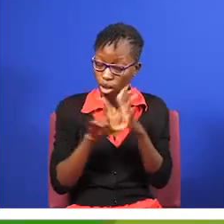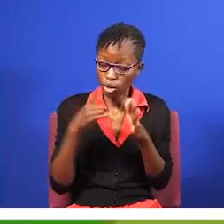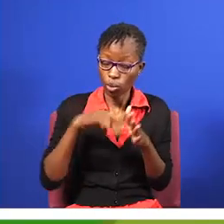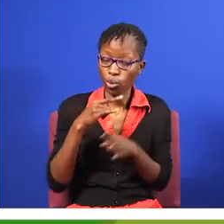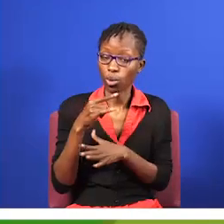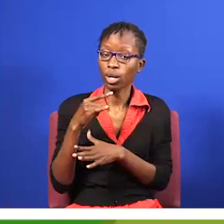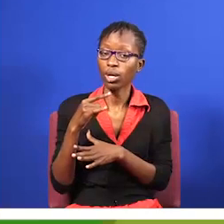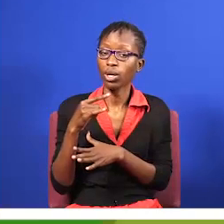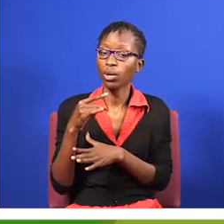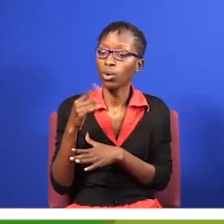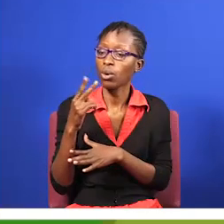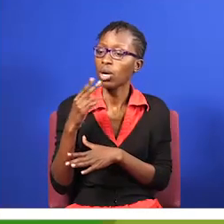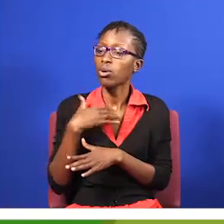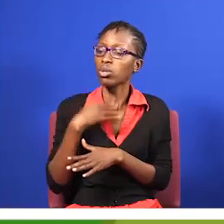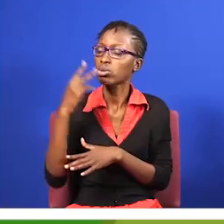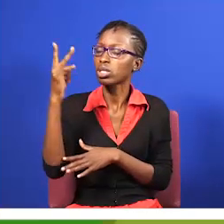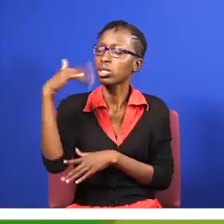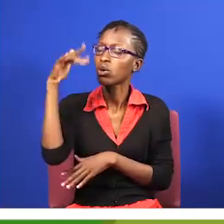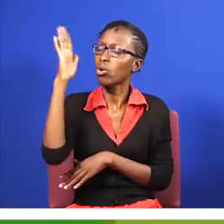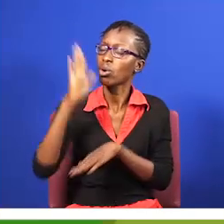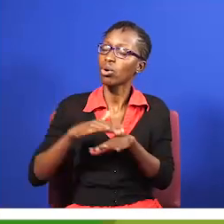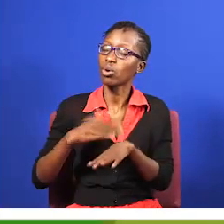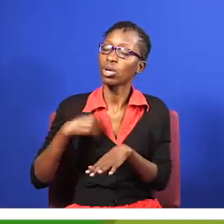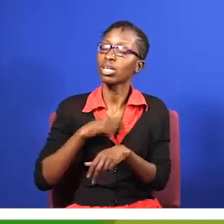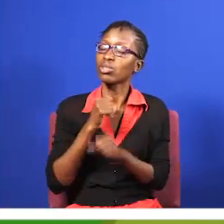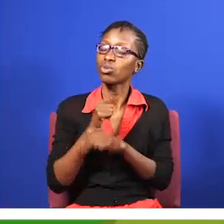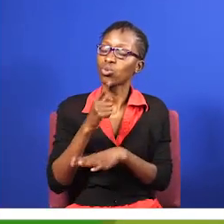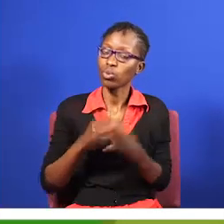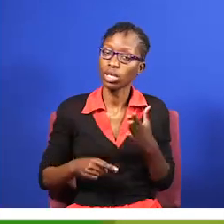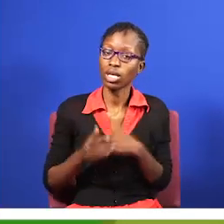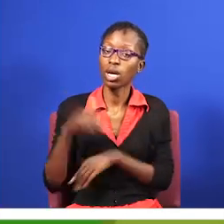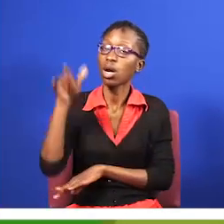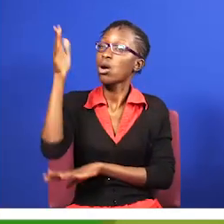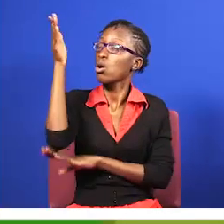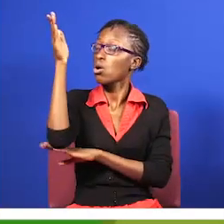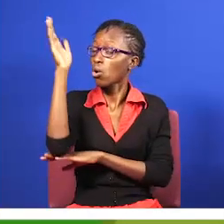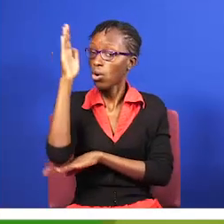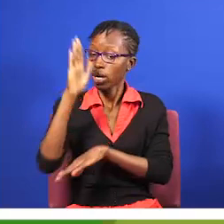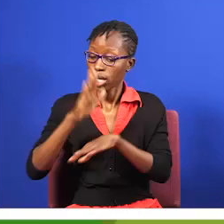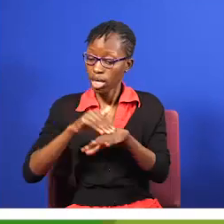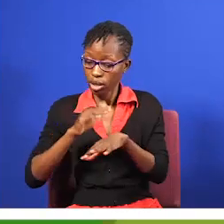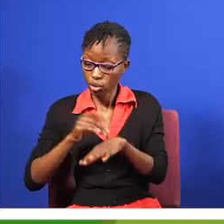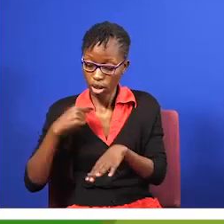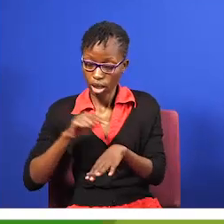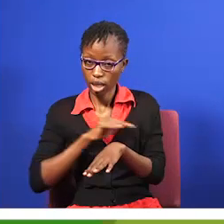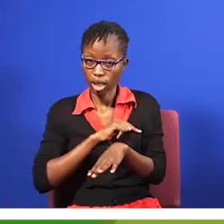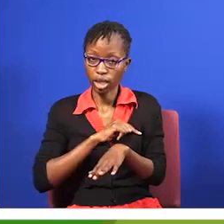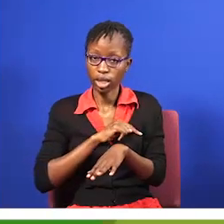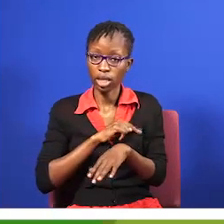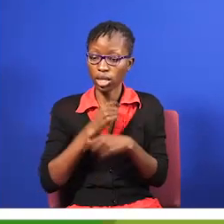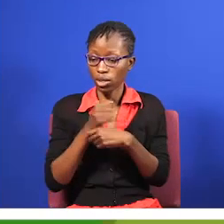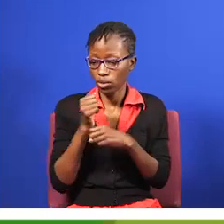at what God is calling us to do. God is calling us to do,